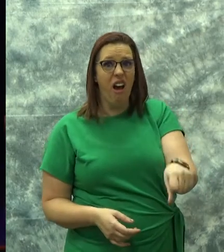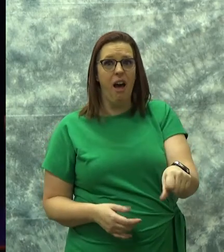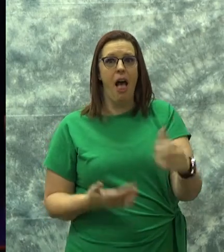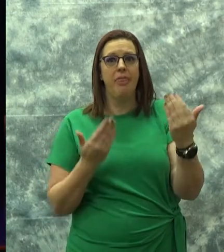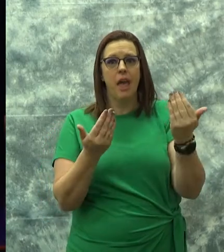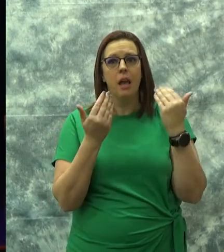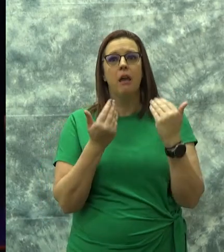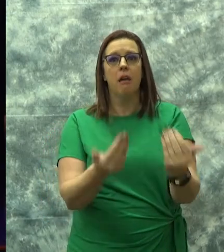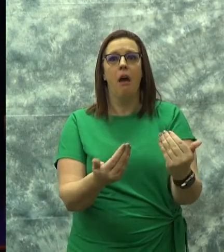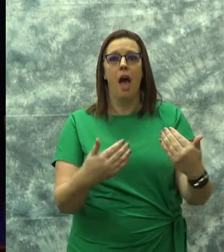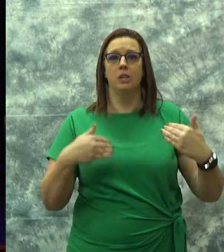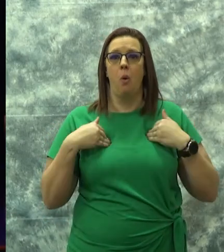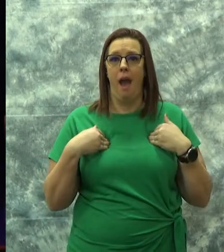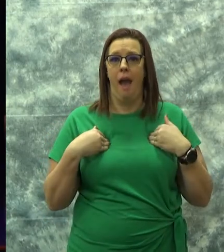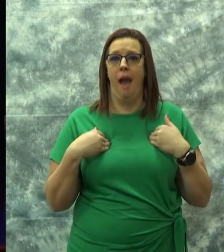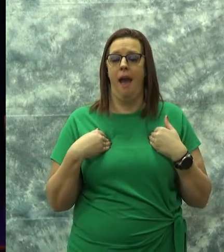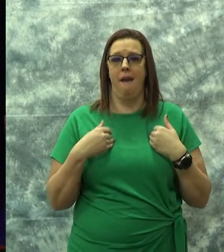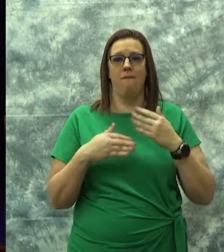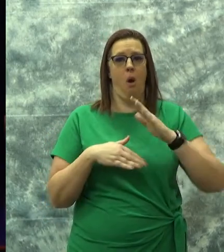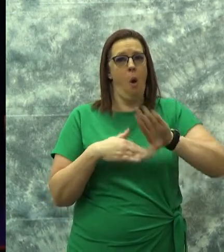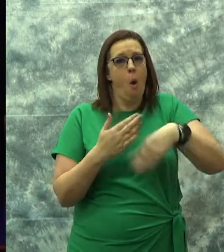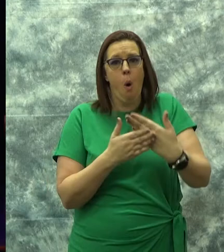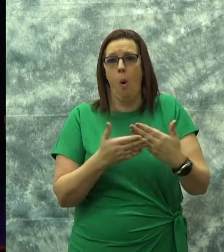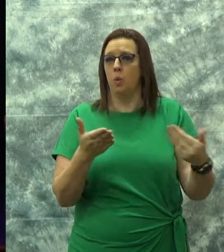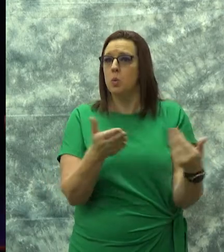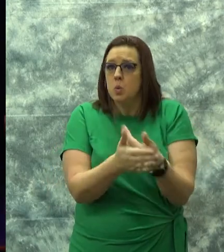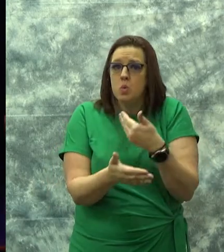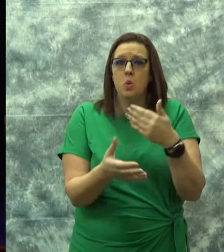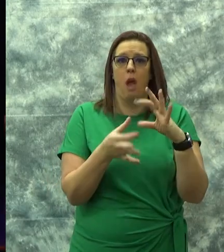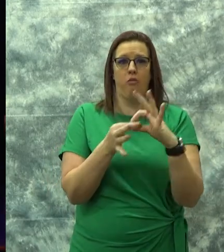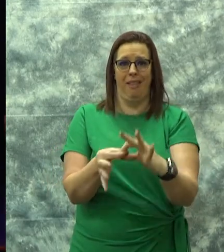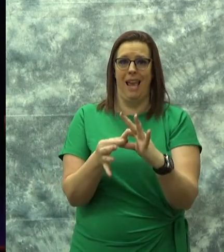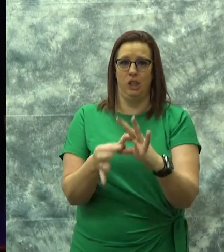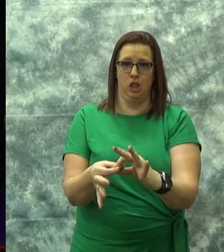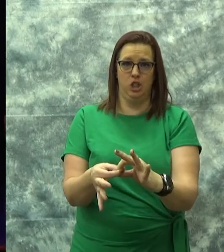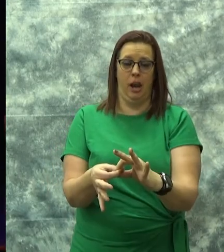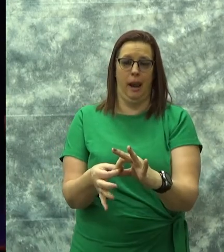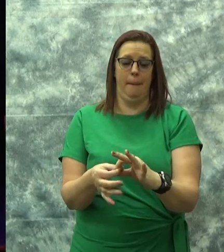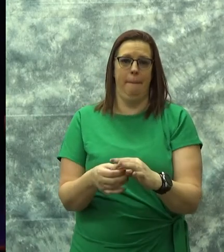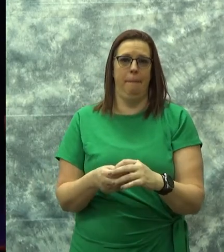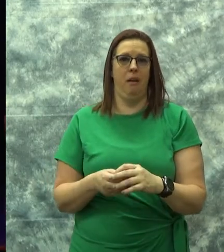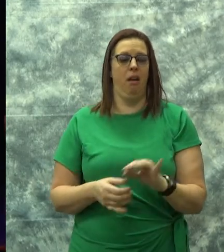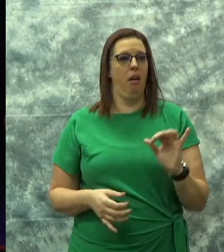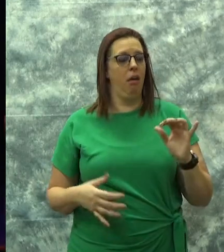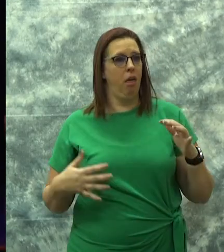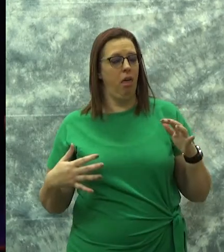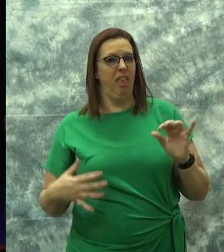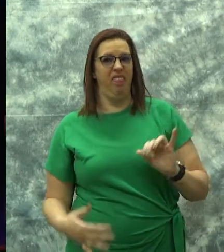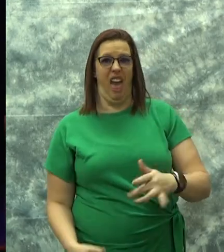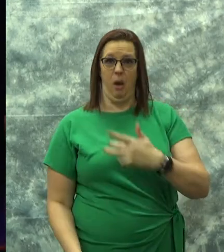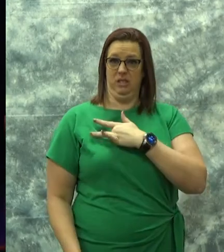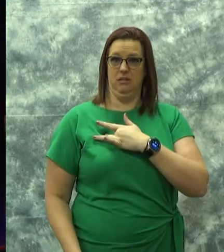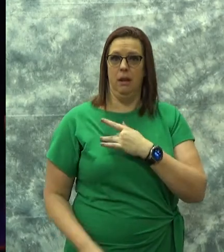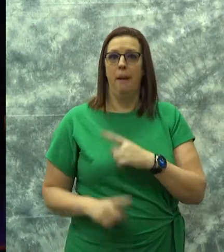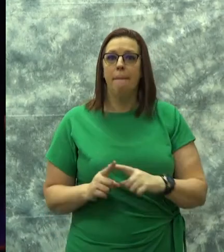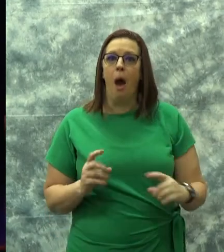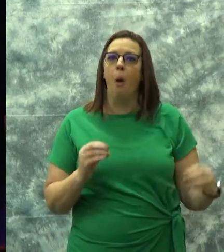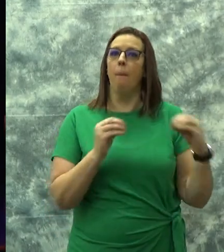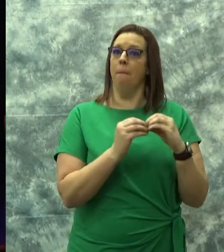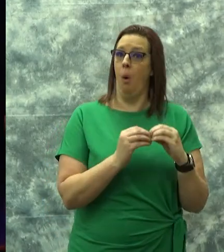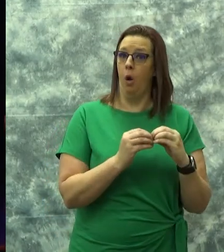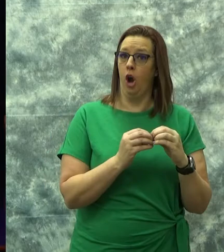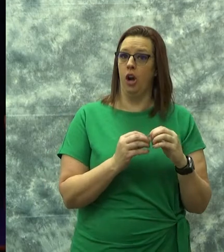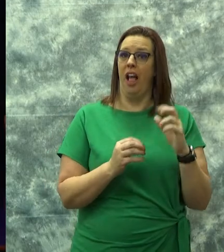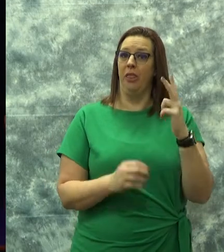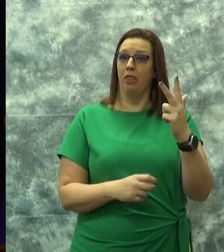said, 'Yes.' And they began to have a whole new relationship with one another. And that was touching in and of itself, but it